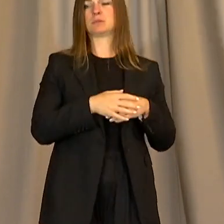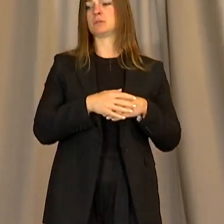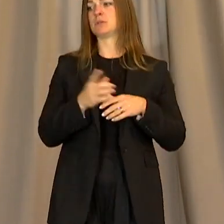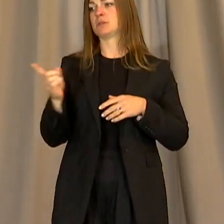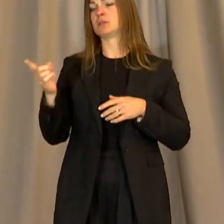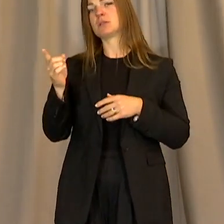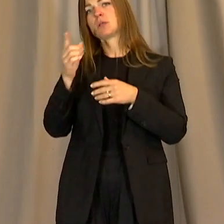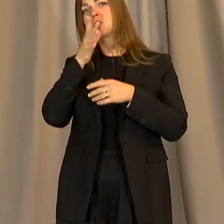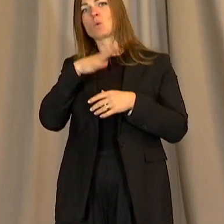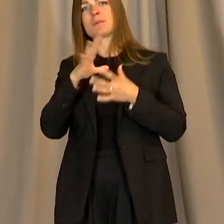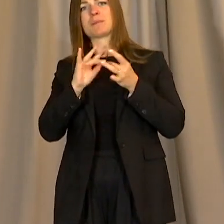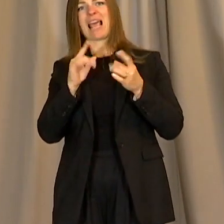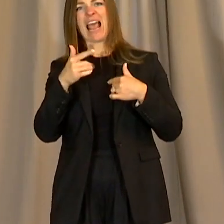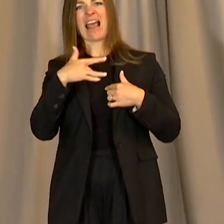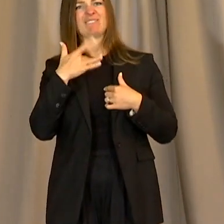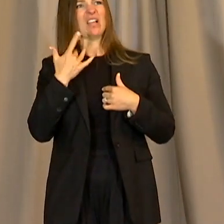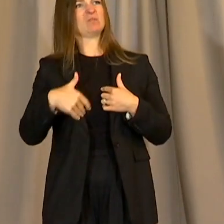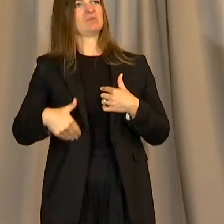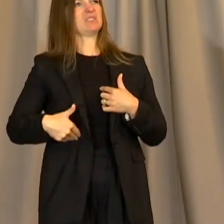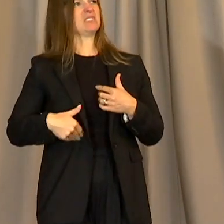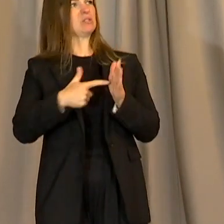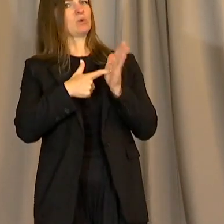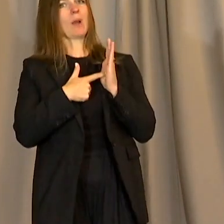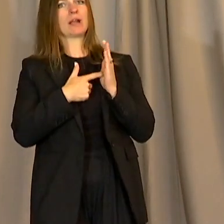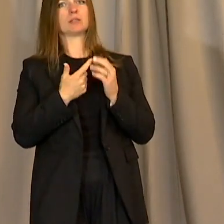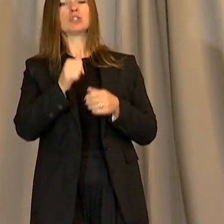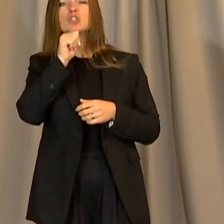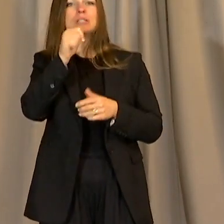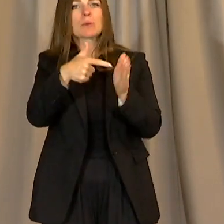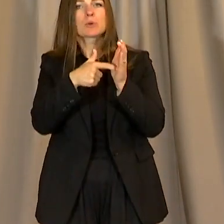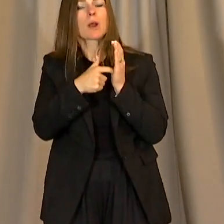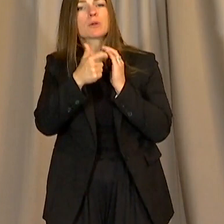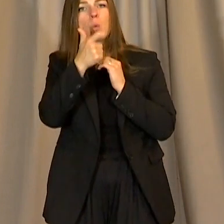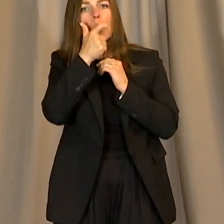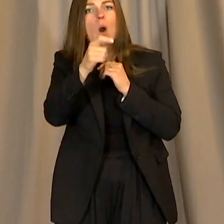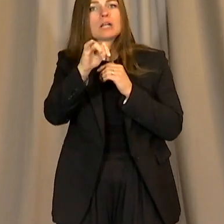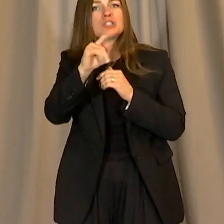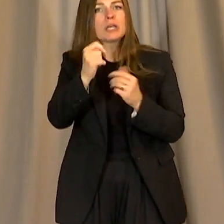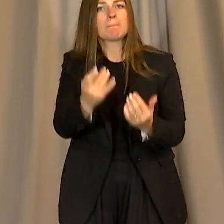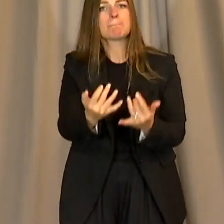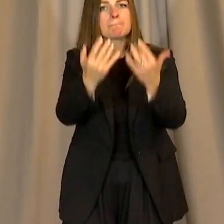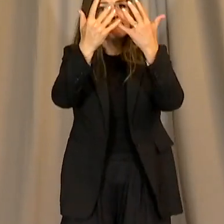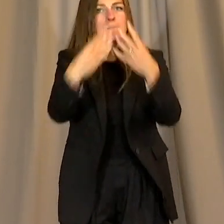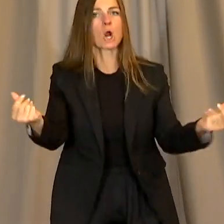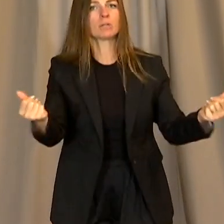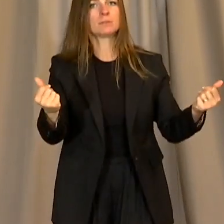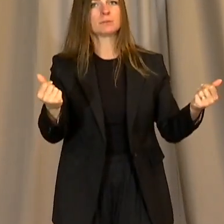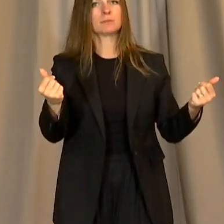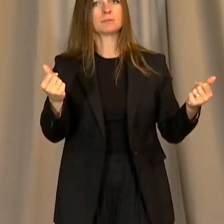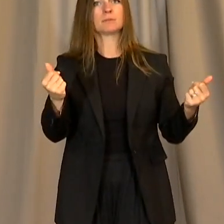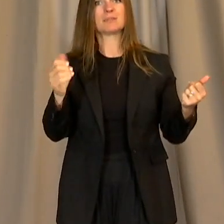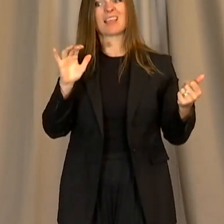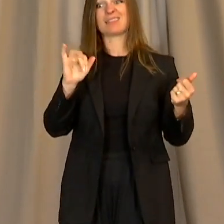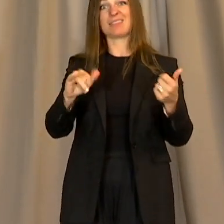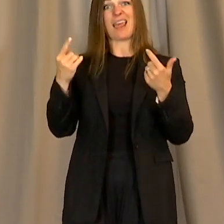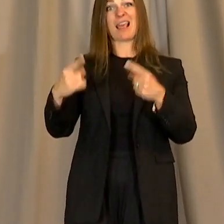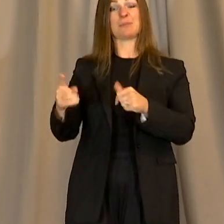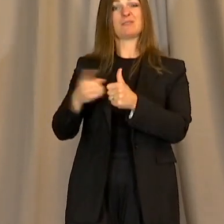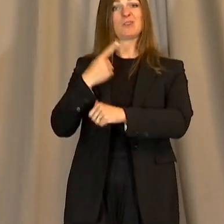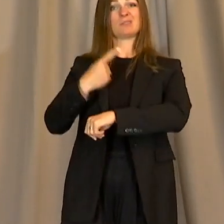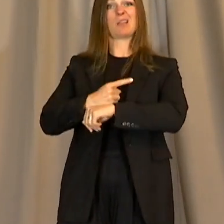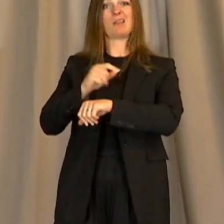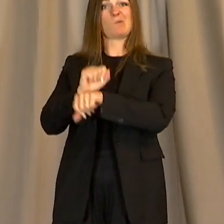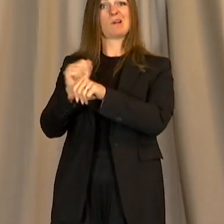like I was obligated. I thought, obligated to watch something burn. That was the first day of our work together. I thought, I got a lot of work to do,